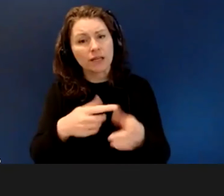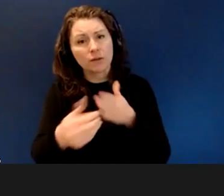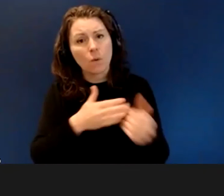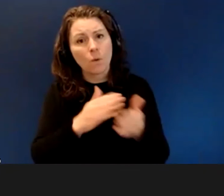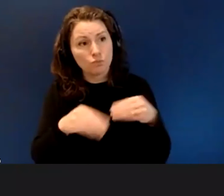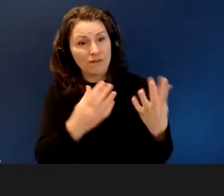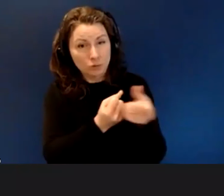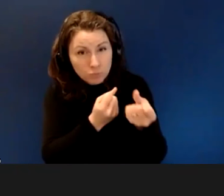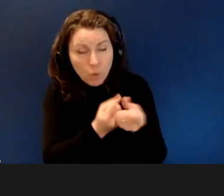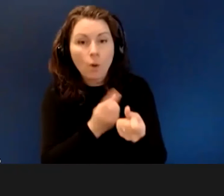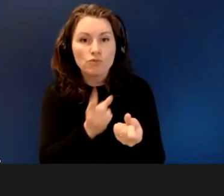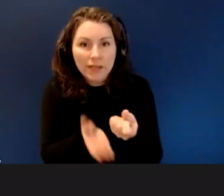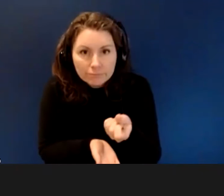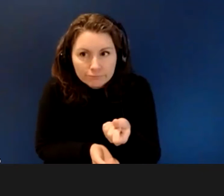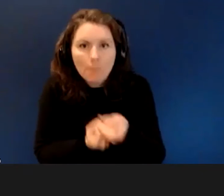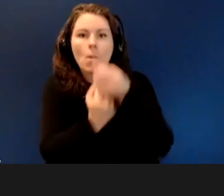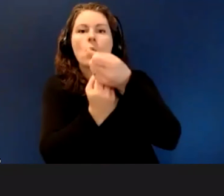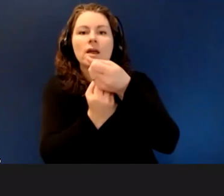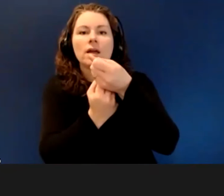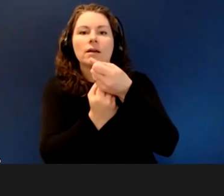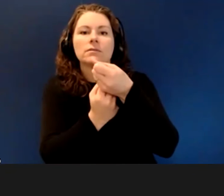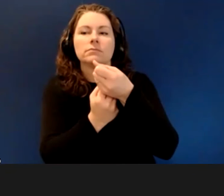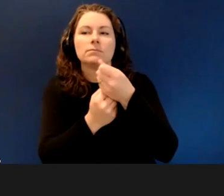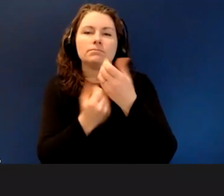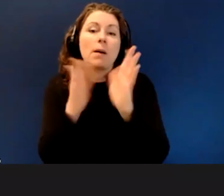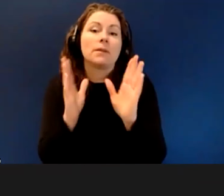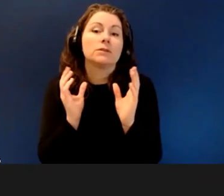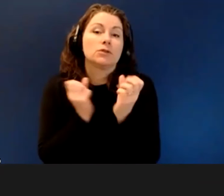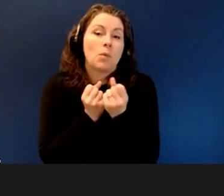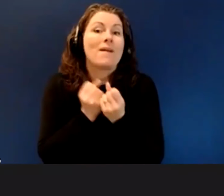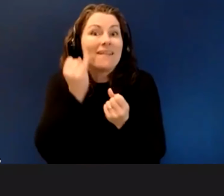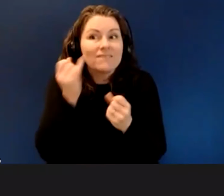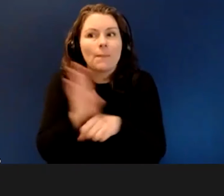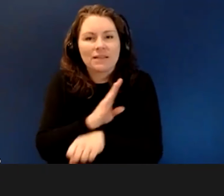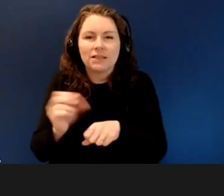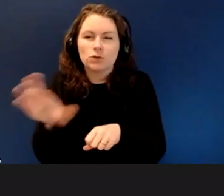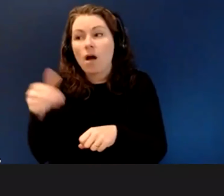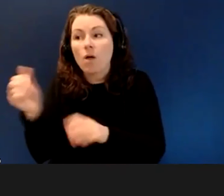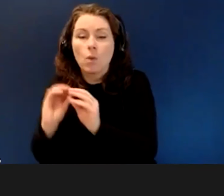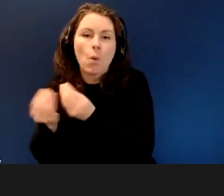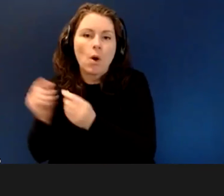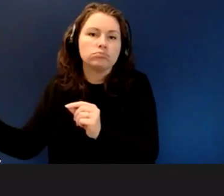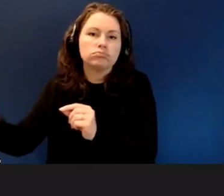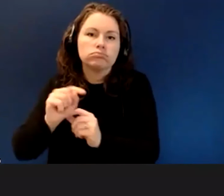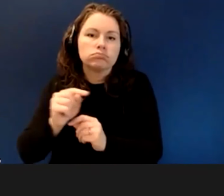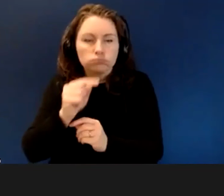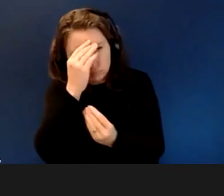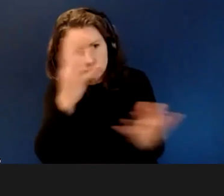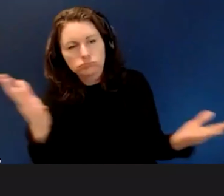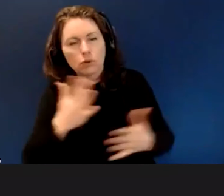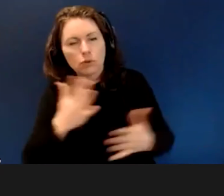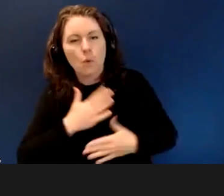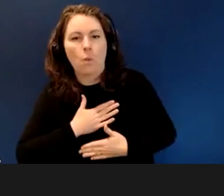support and really uplifting and expressing public support if a business or any other organization comes out and in